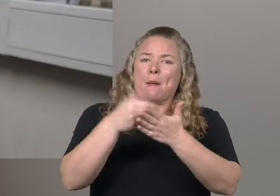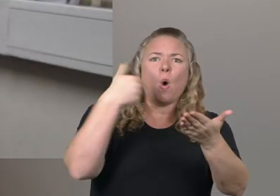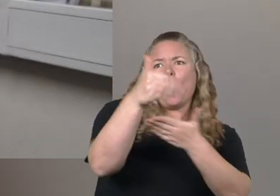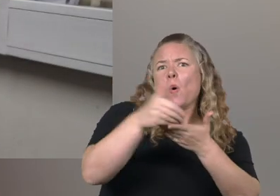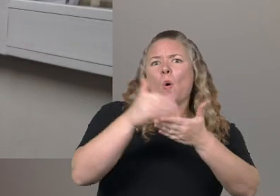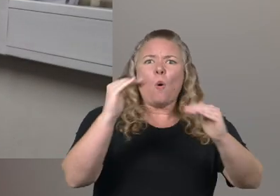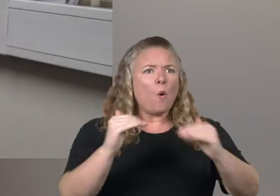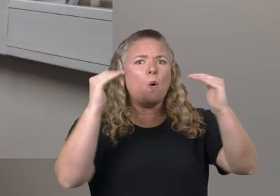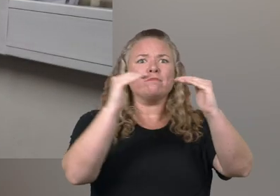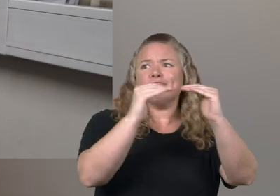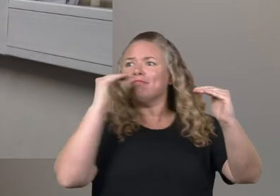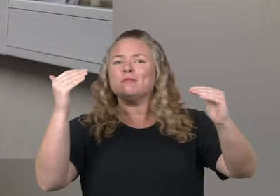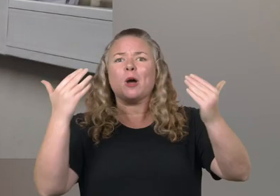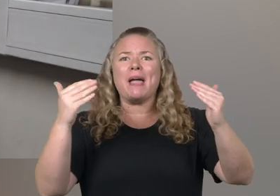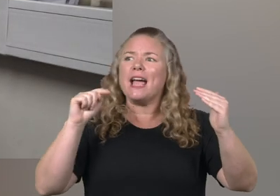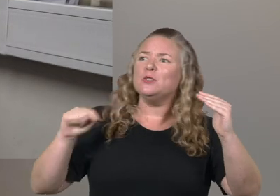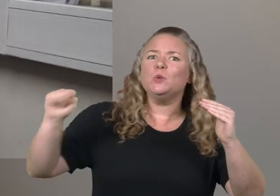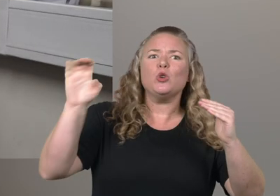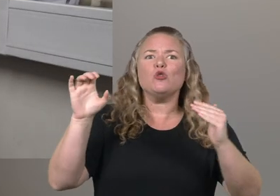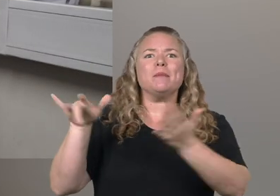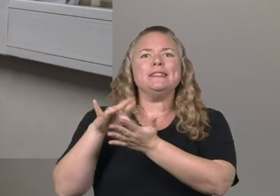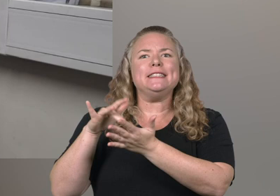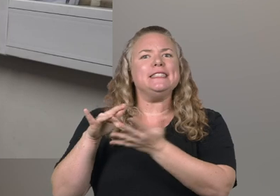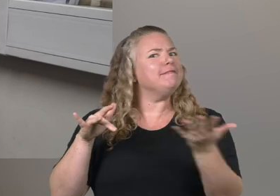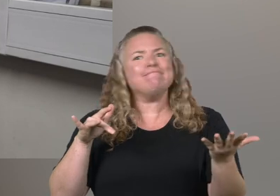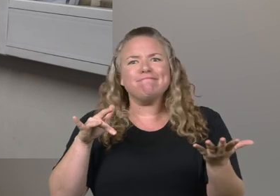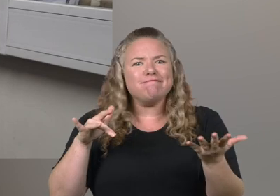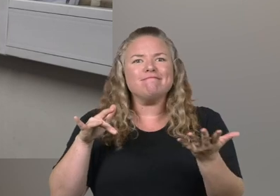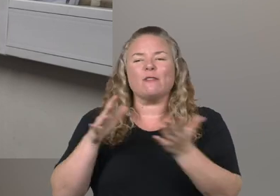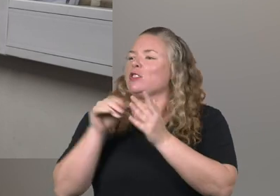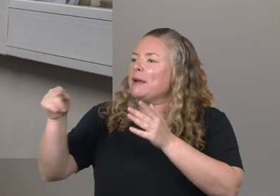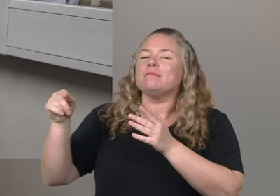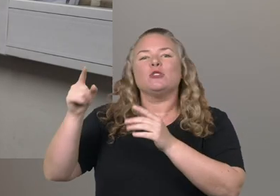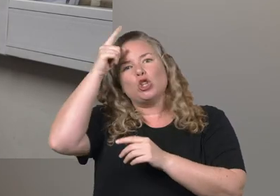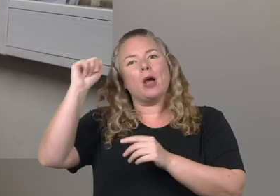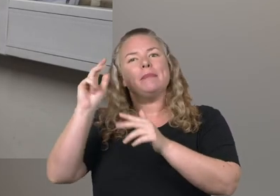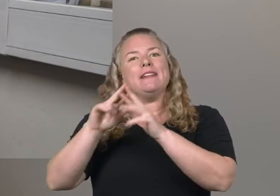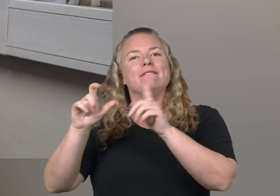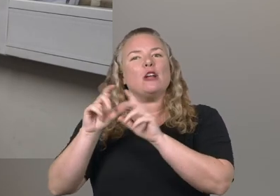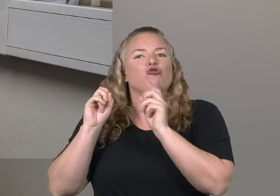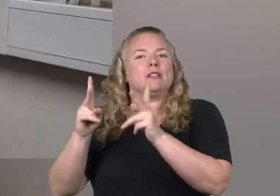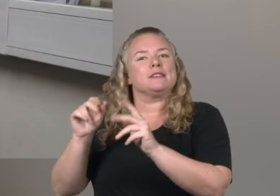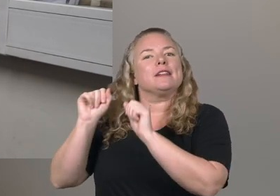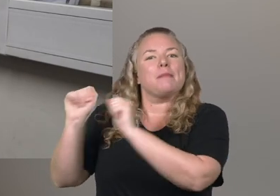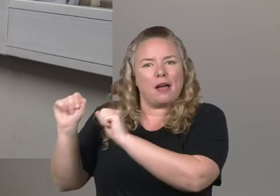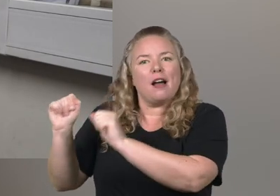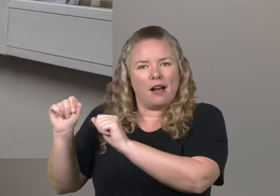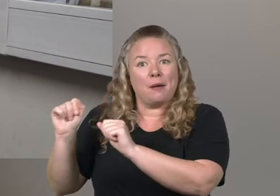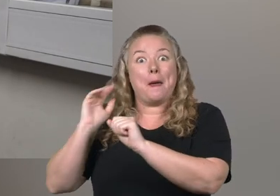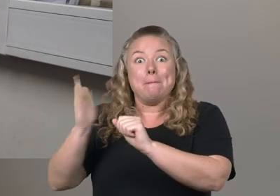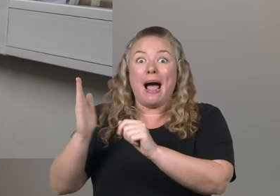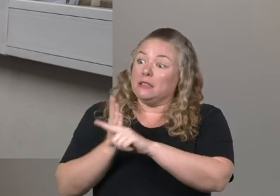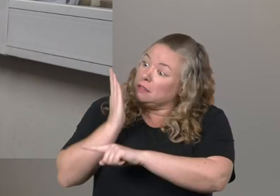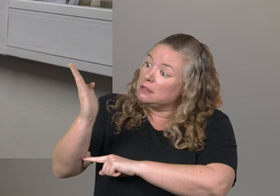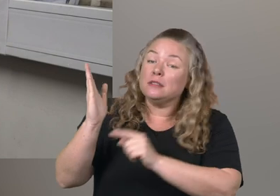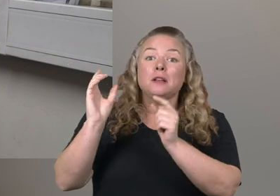sense as commercial as perhaps it might be. If you look at other European cities where you've got a more federal system, like